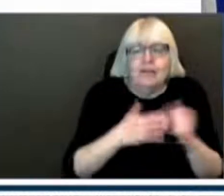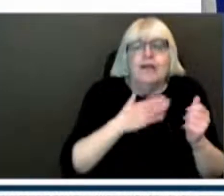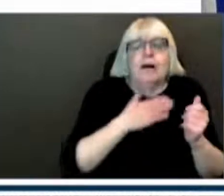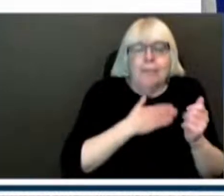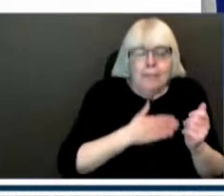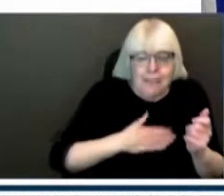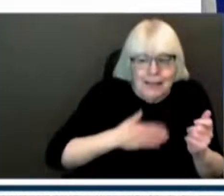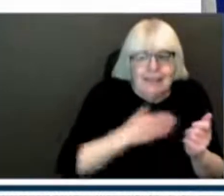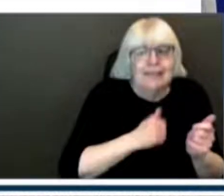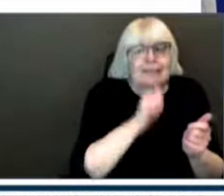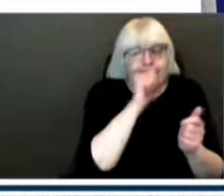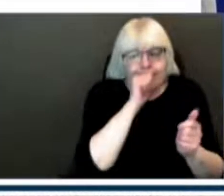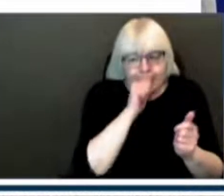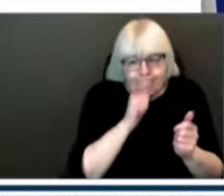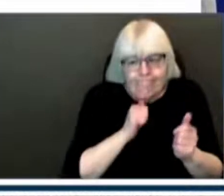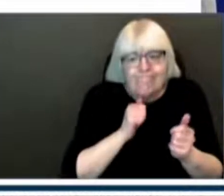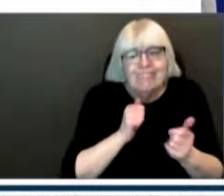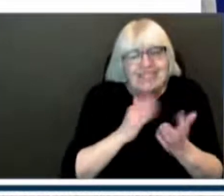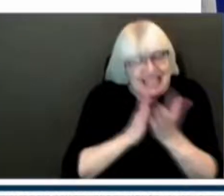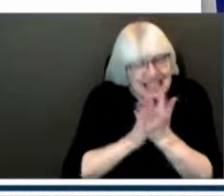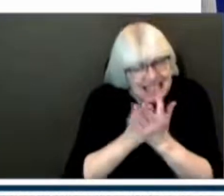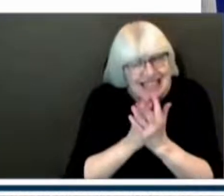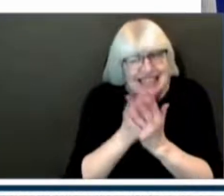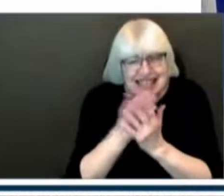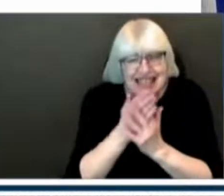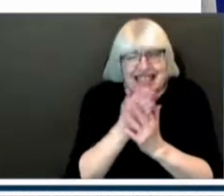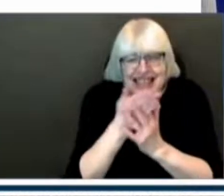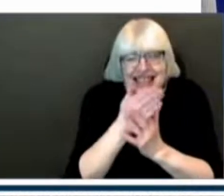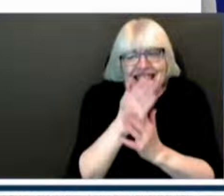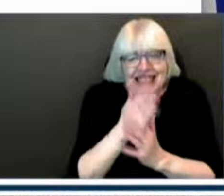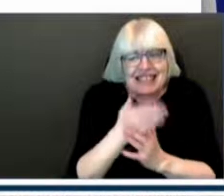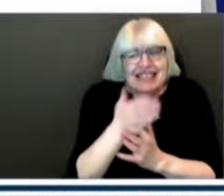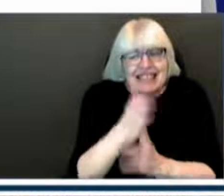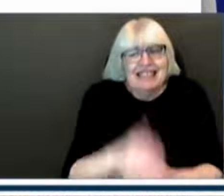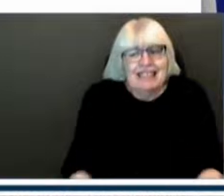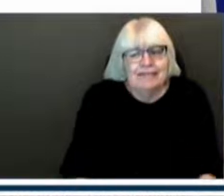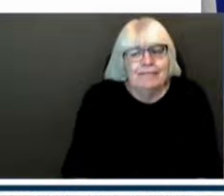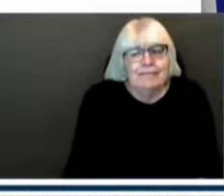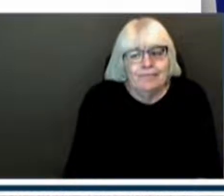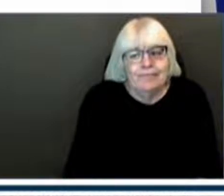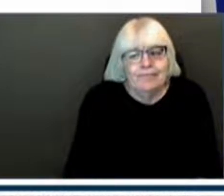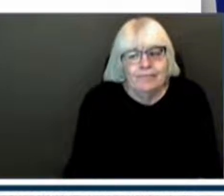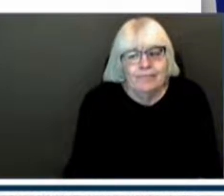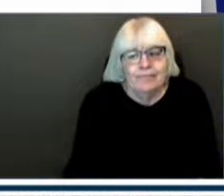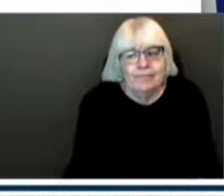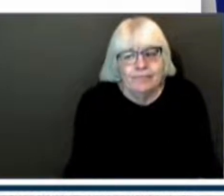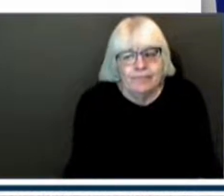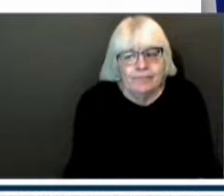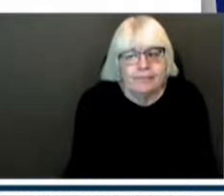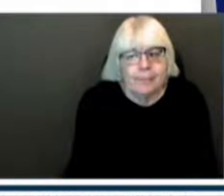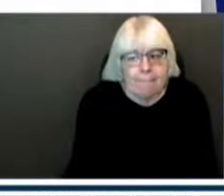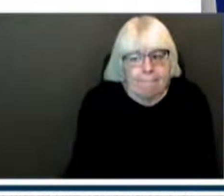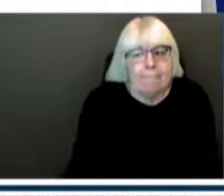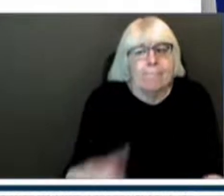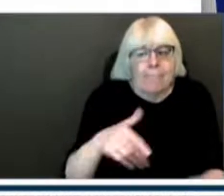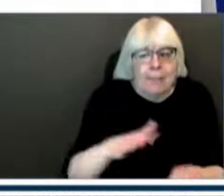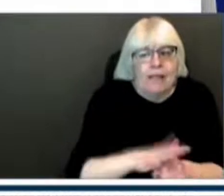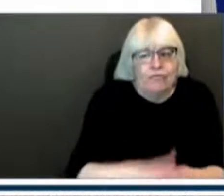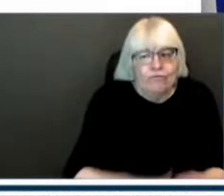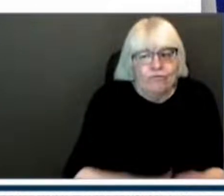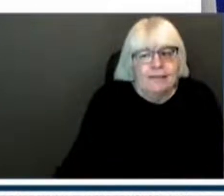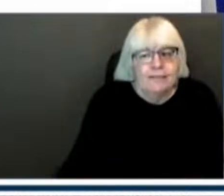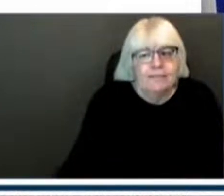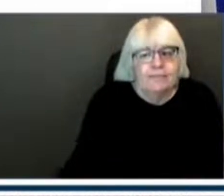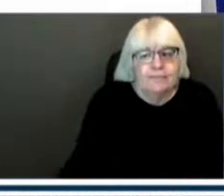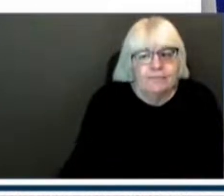pandemic, that there are pressures on the systems, and they're bound to have an impact. But the one thing we can never lose sight of is the